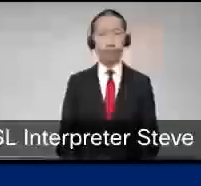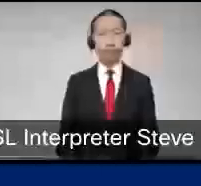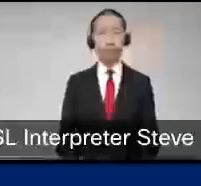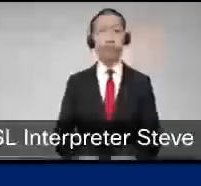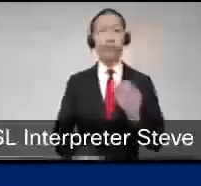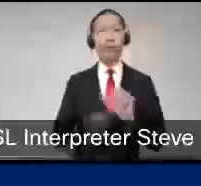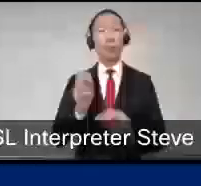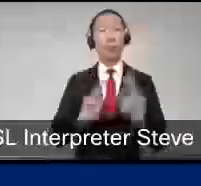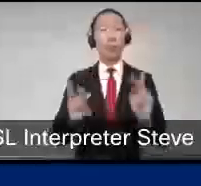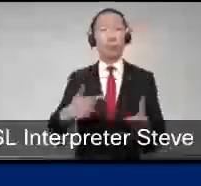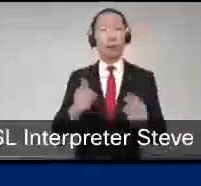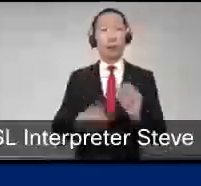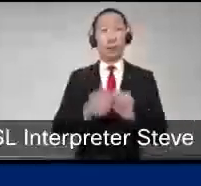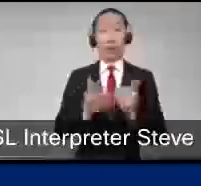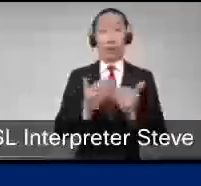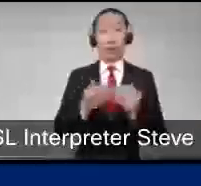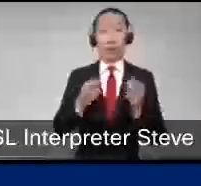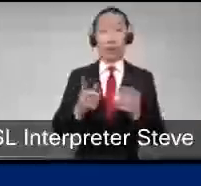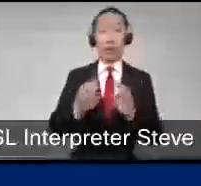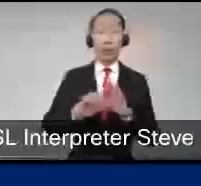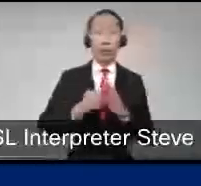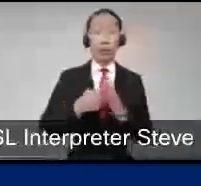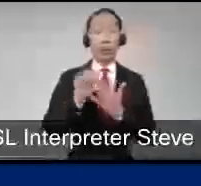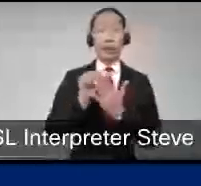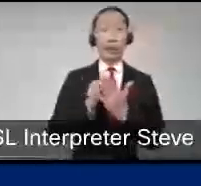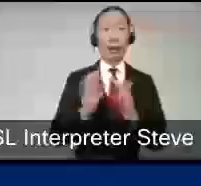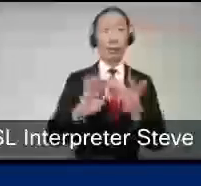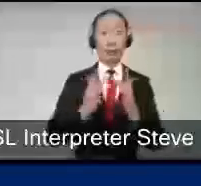Most people find that the easiest way to open an account is online. You can go to